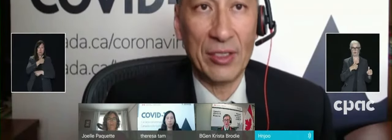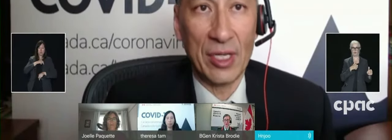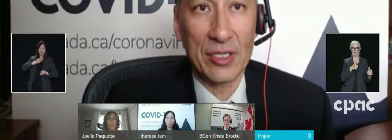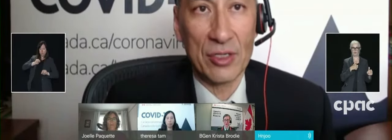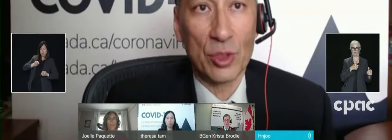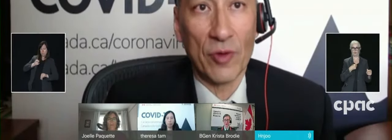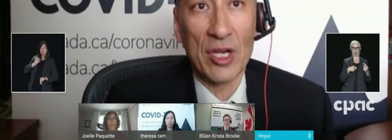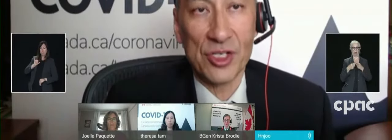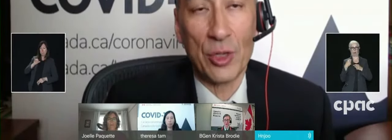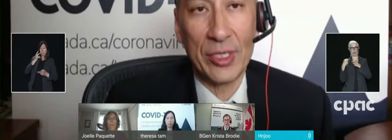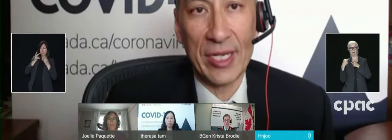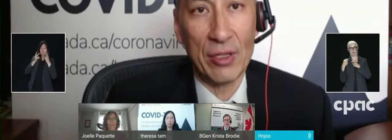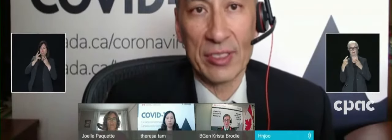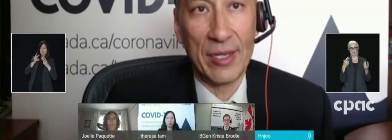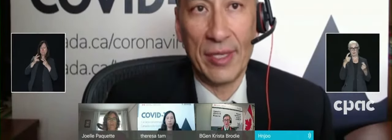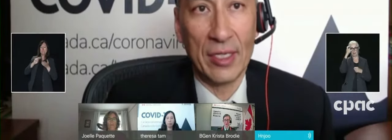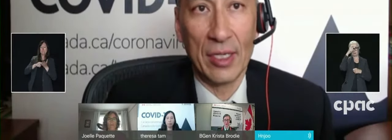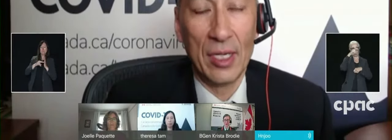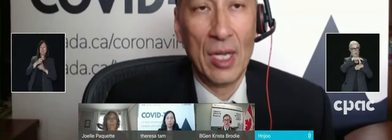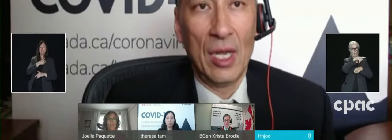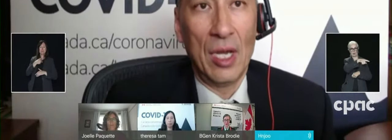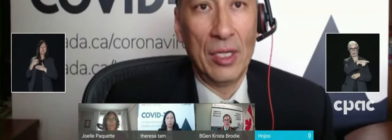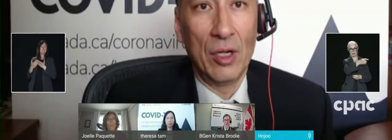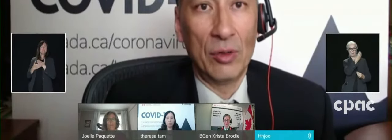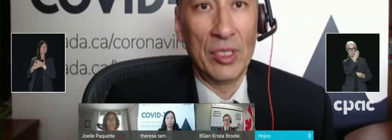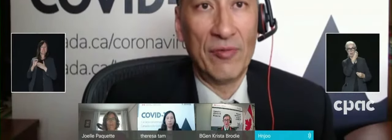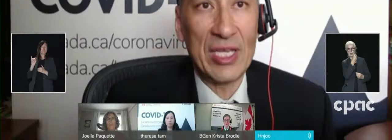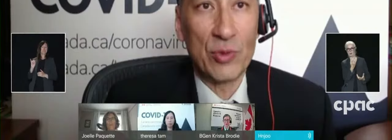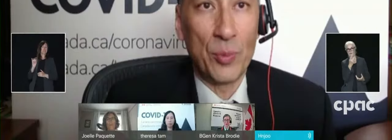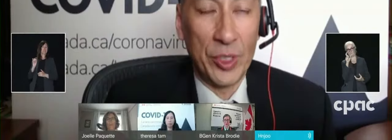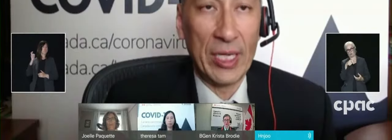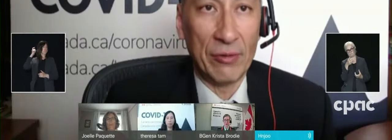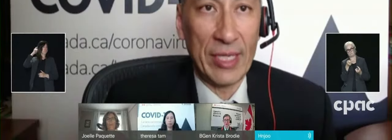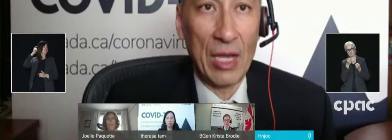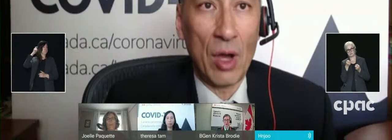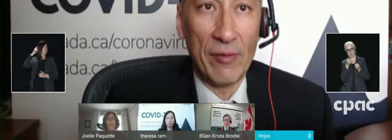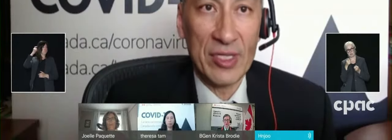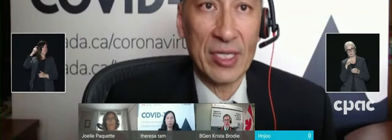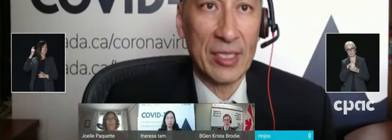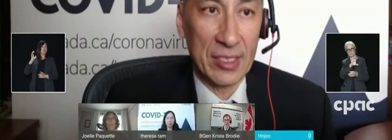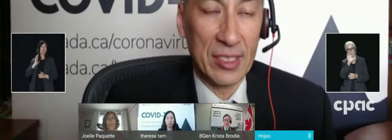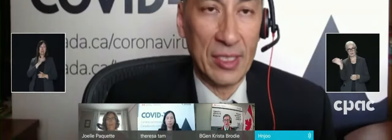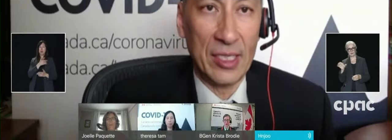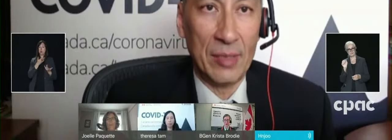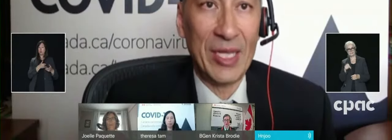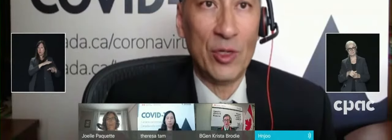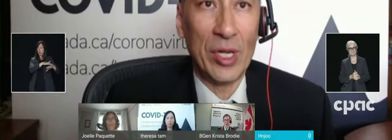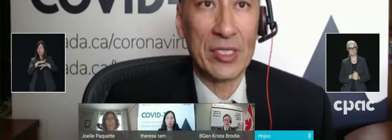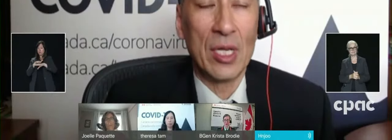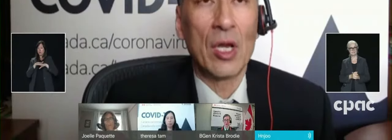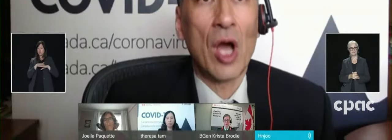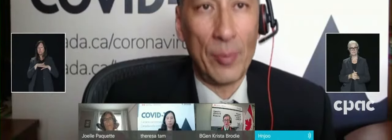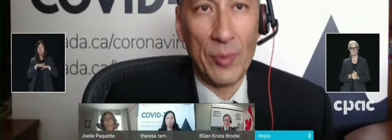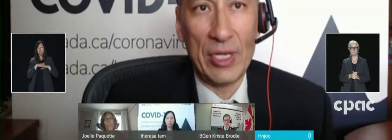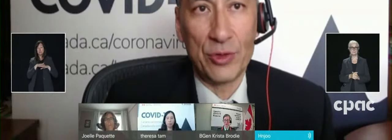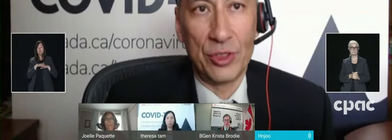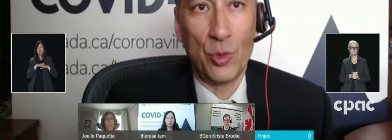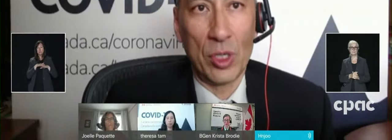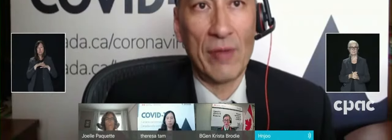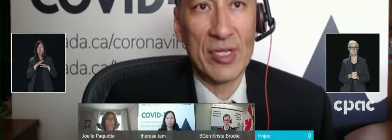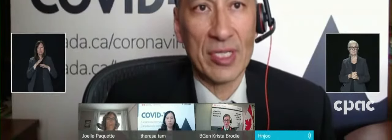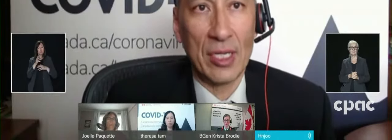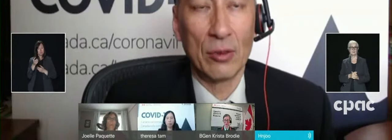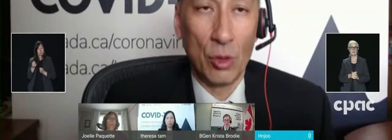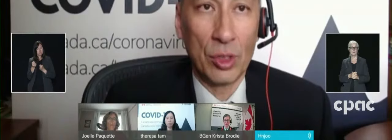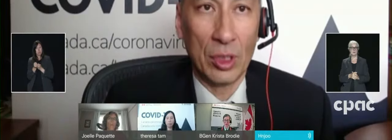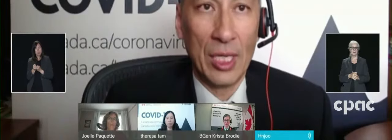here in Canada as a sort of cautionary tales. And I think the advice we're putting out now, obviously, that's in many ways complementary to